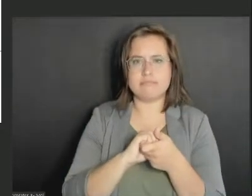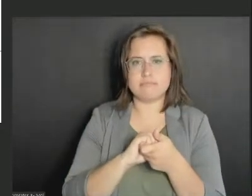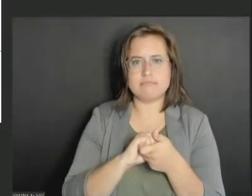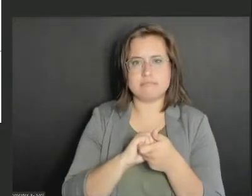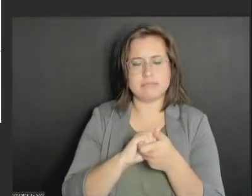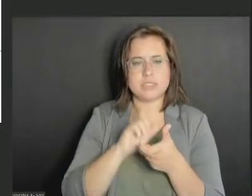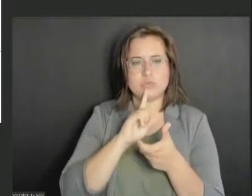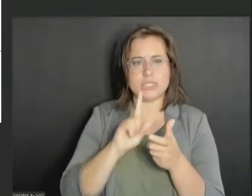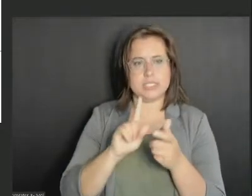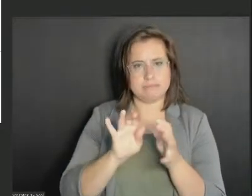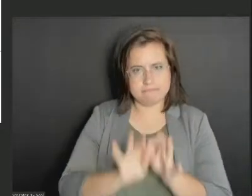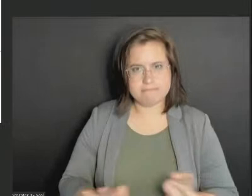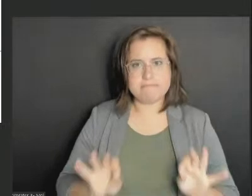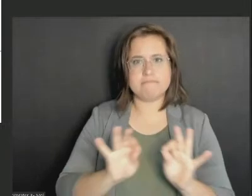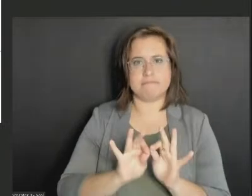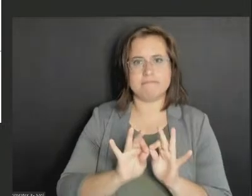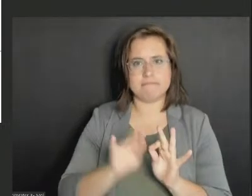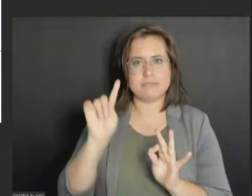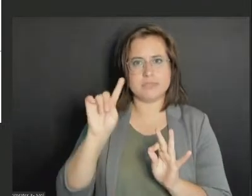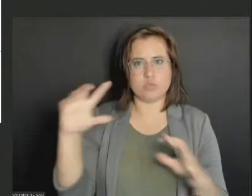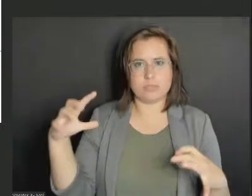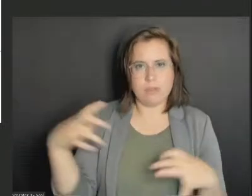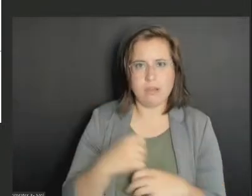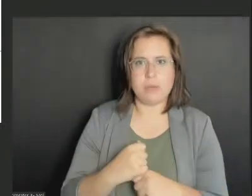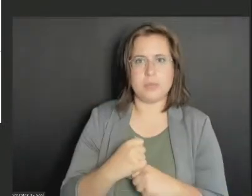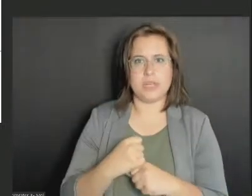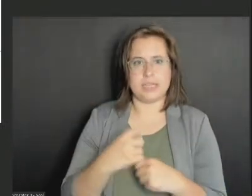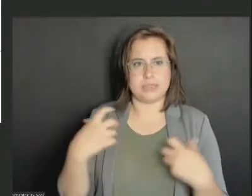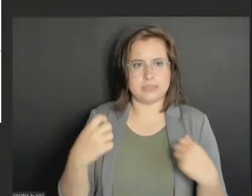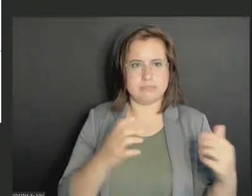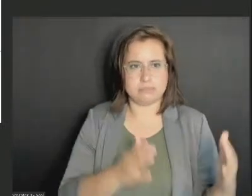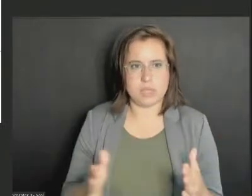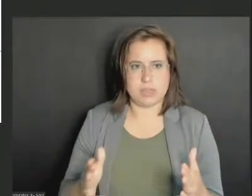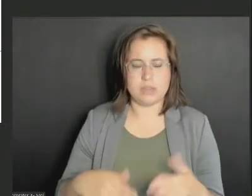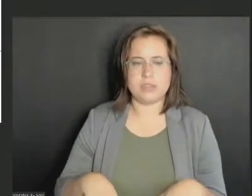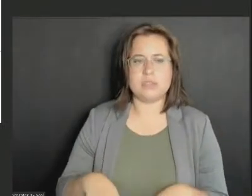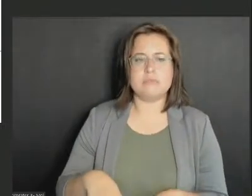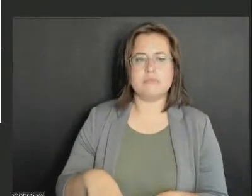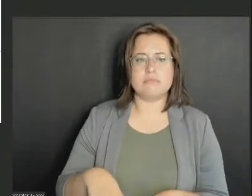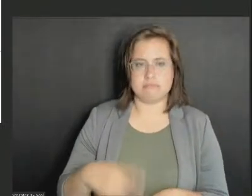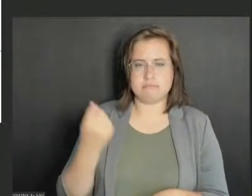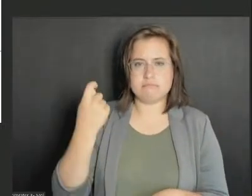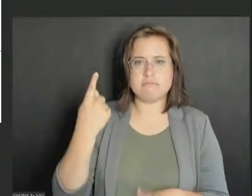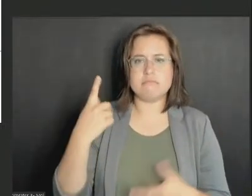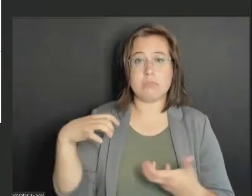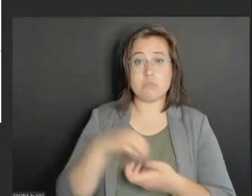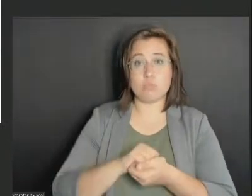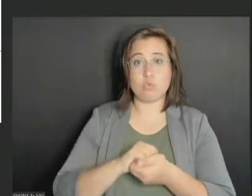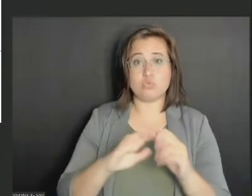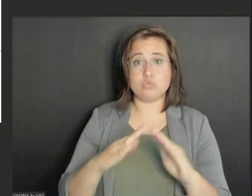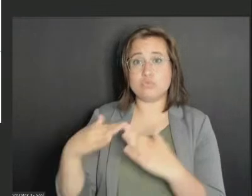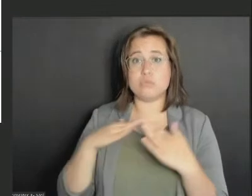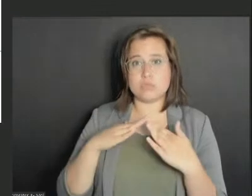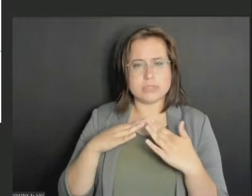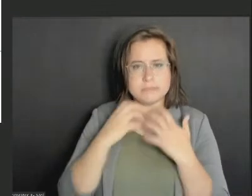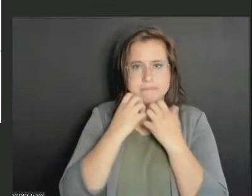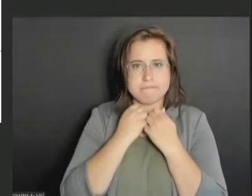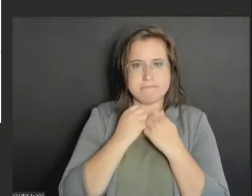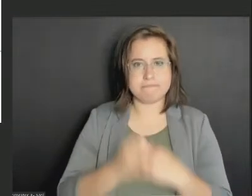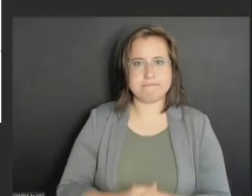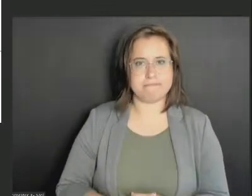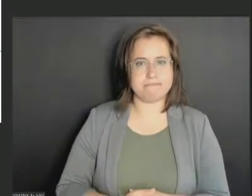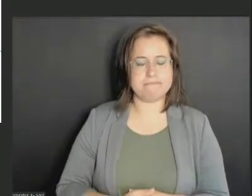and government, while central to such efforts, is not sufficient. That partnership with community is critical. So the last